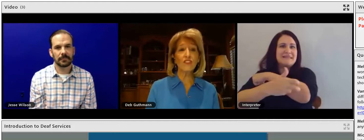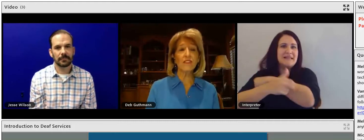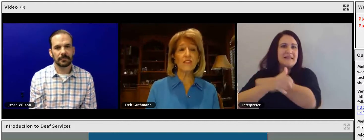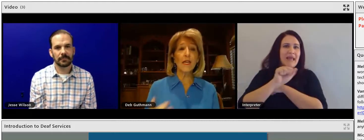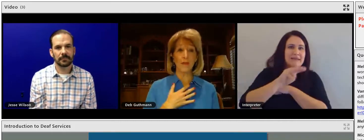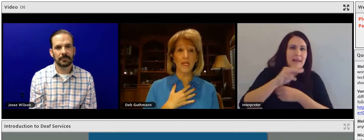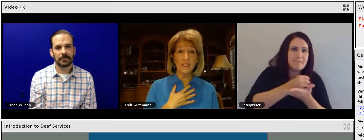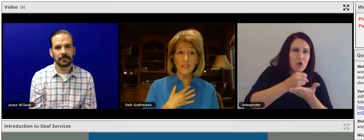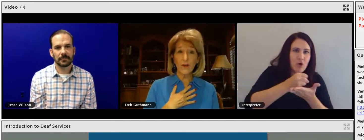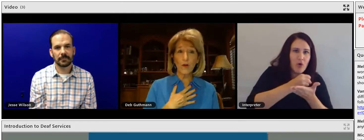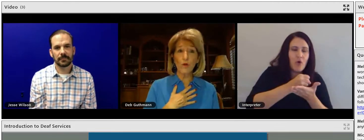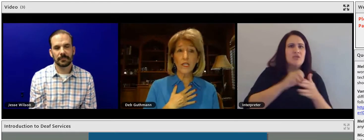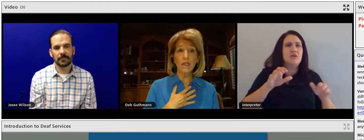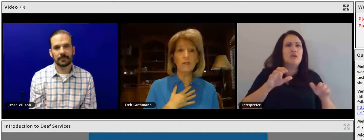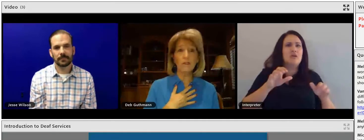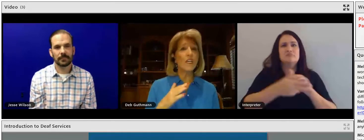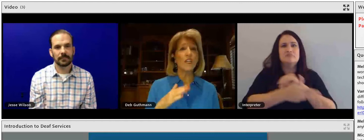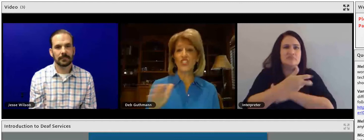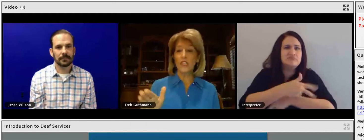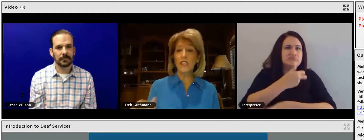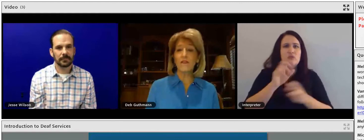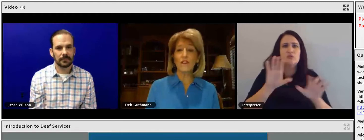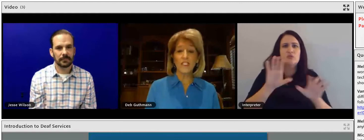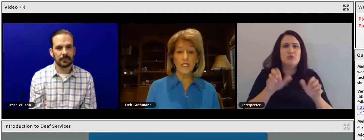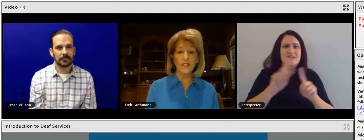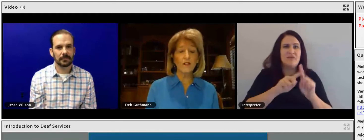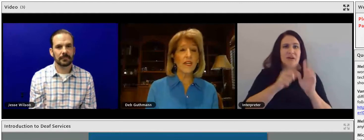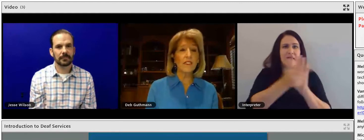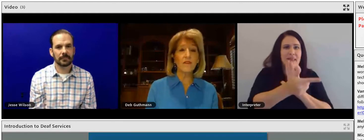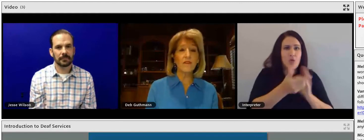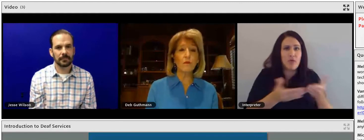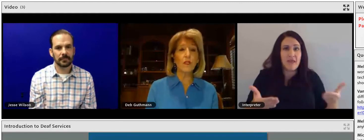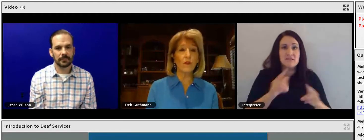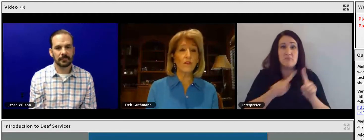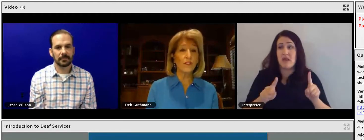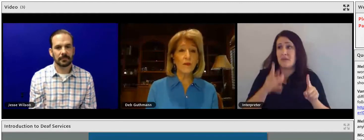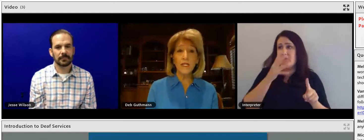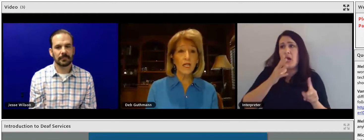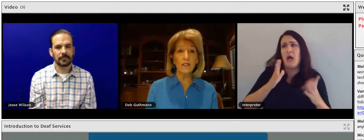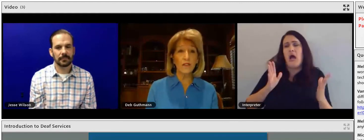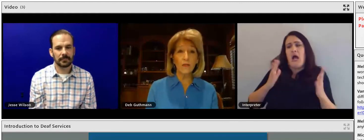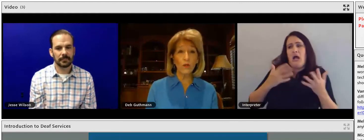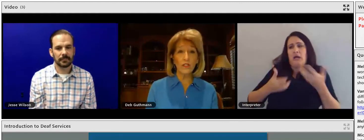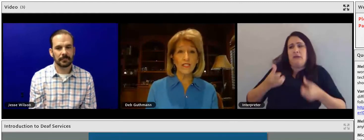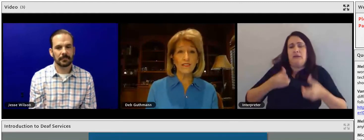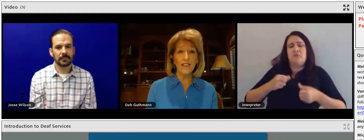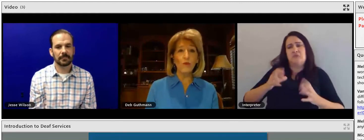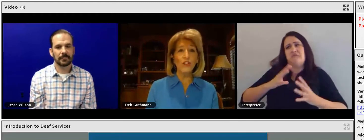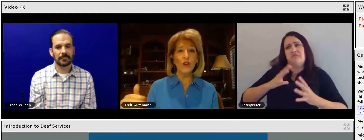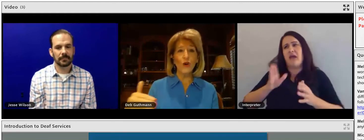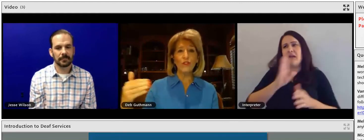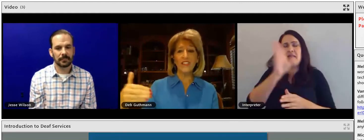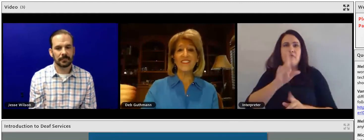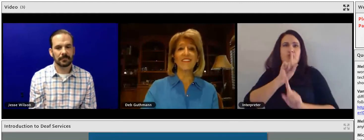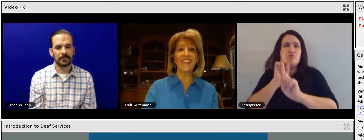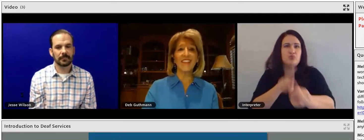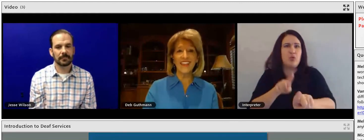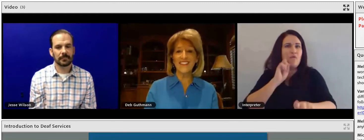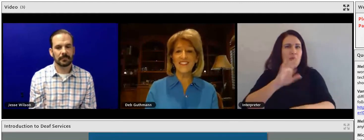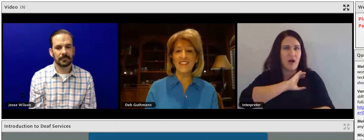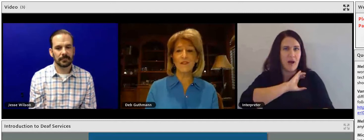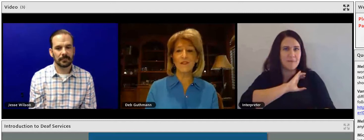a number of illegal actions, but because of her own guilt, she never did turn that individual over to any kind of authorities,